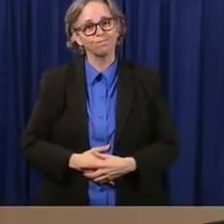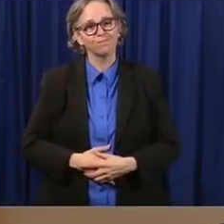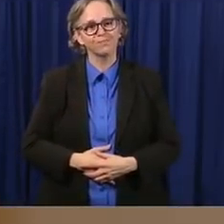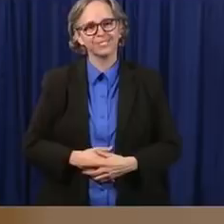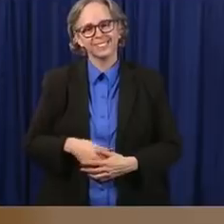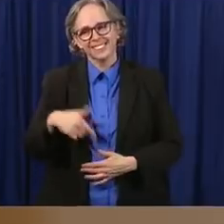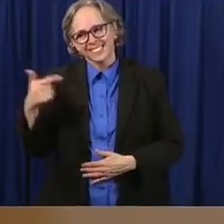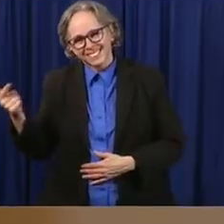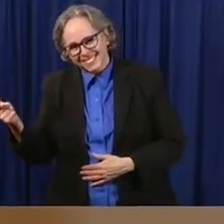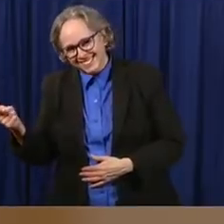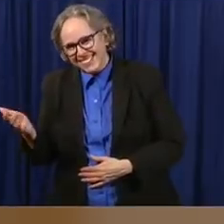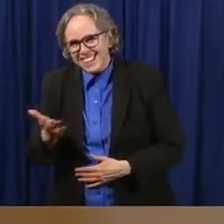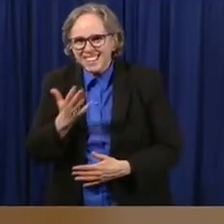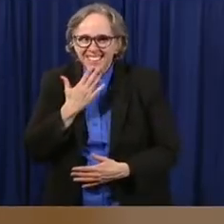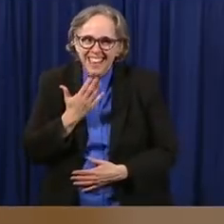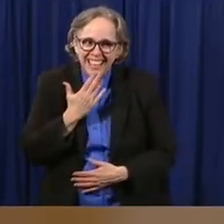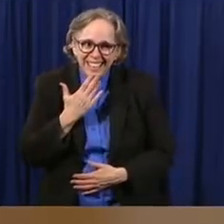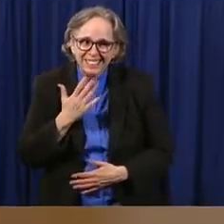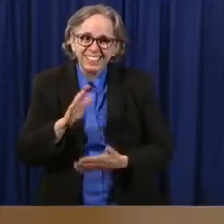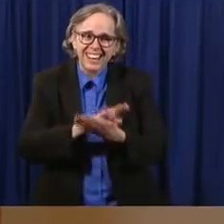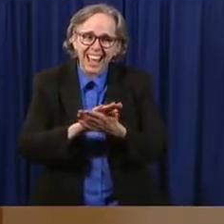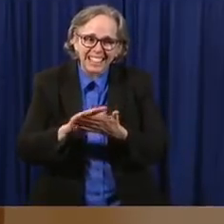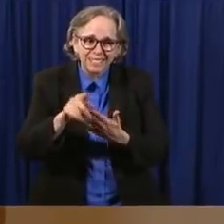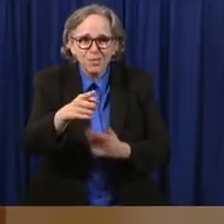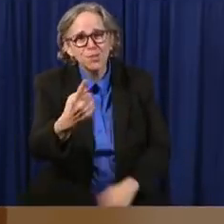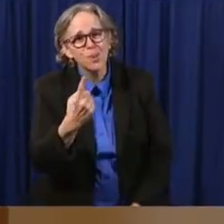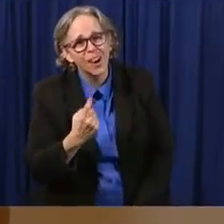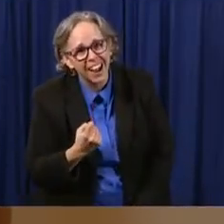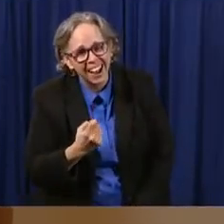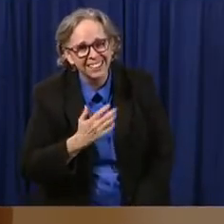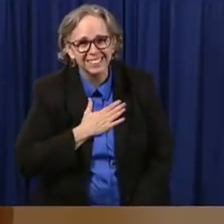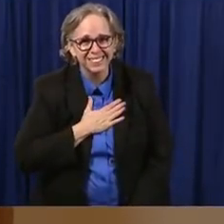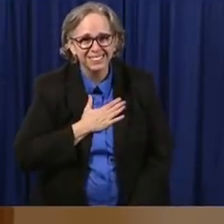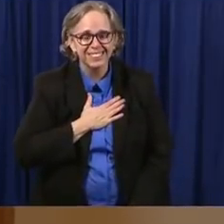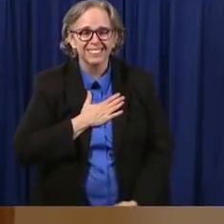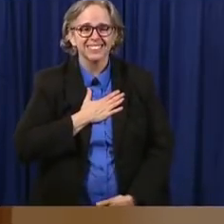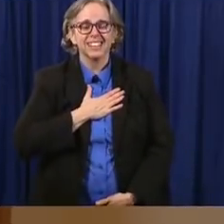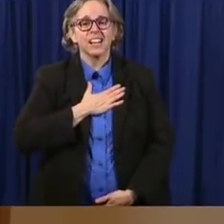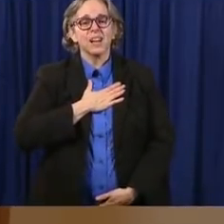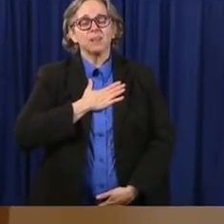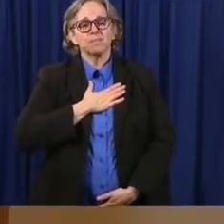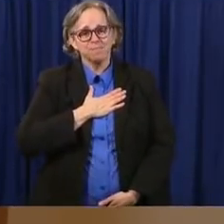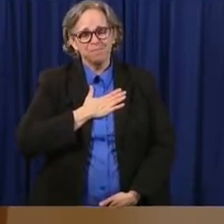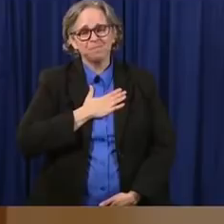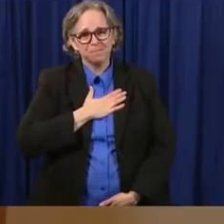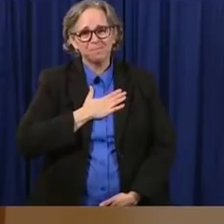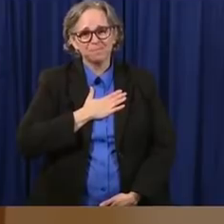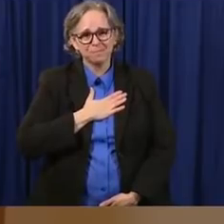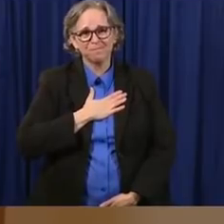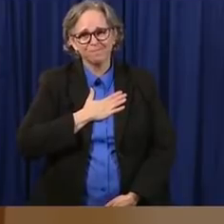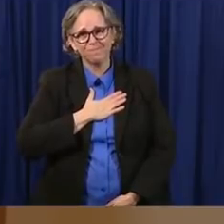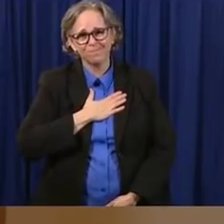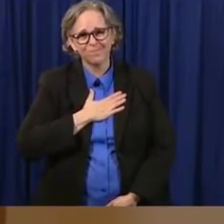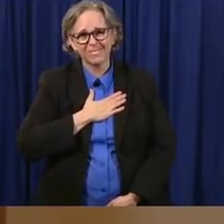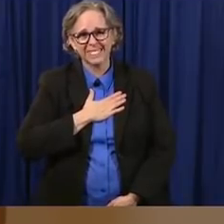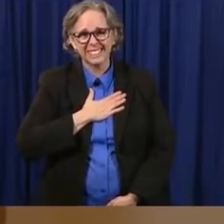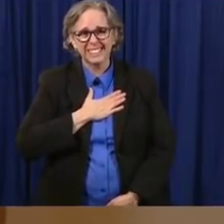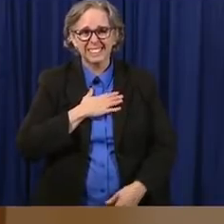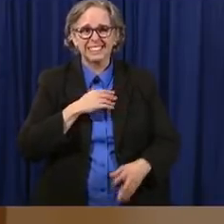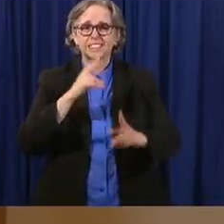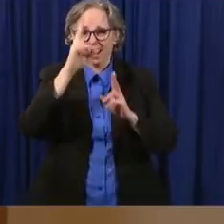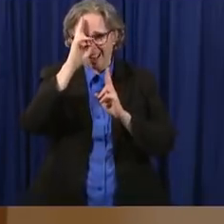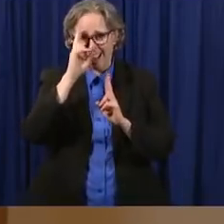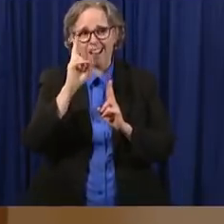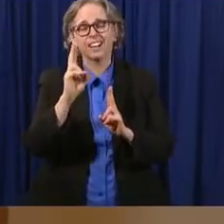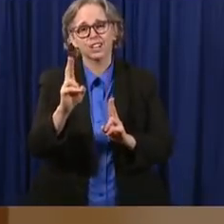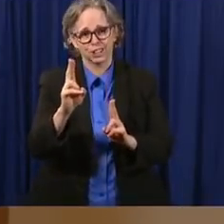Thank you. It's kind of you to ask that question, and it is an honor to do this.